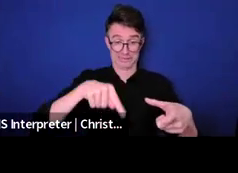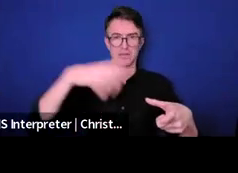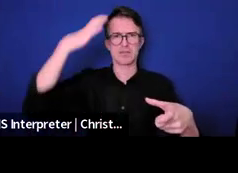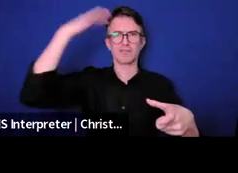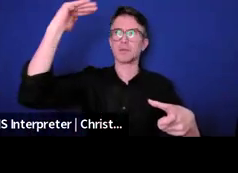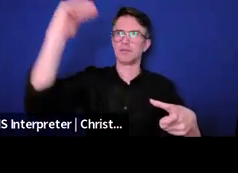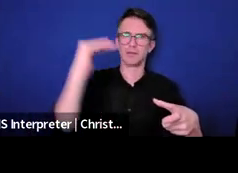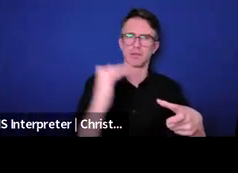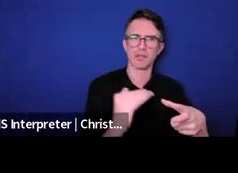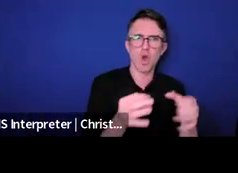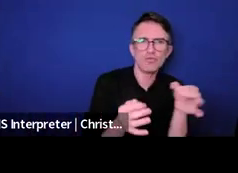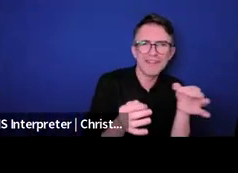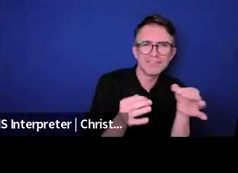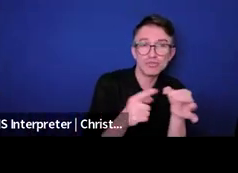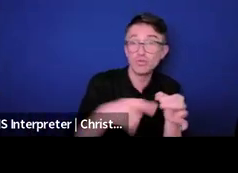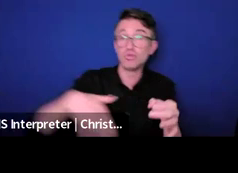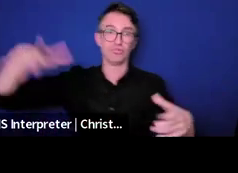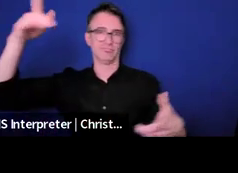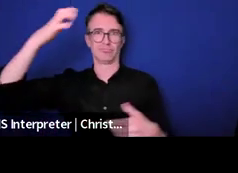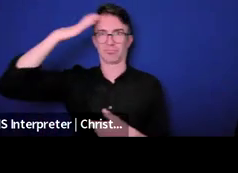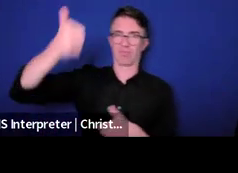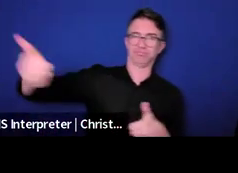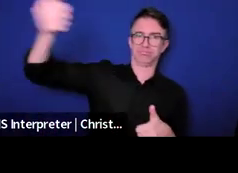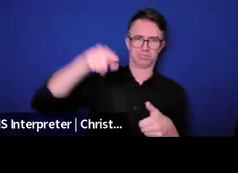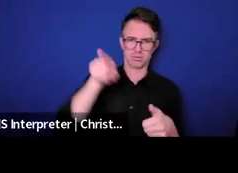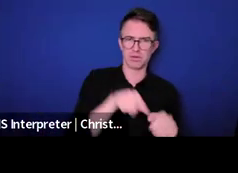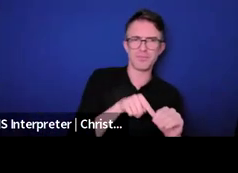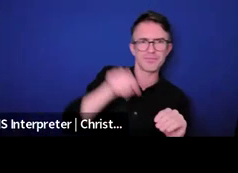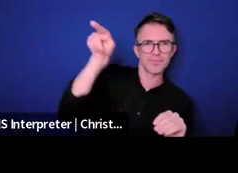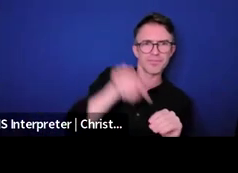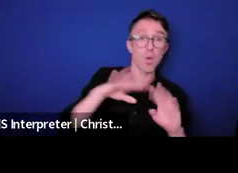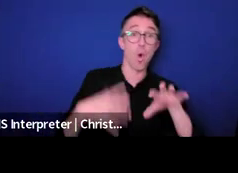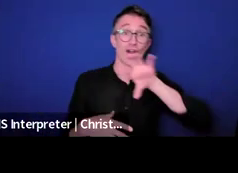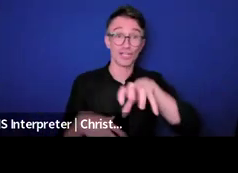was also describing earlier. So if we go into the next slide.